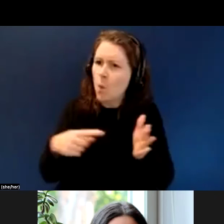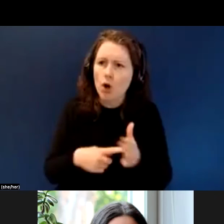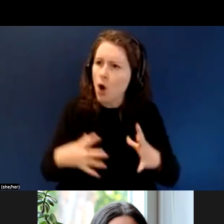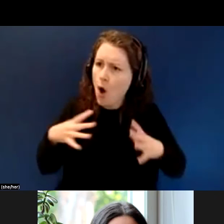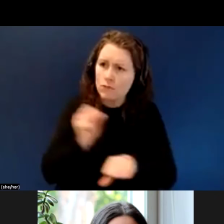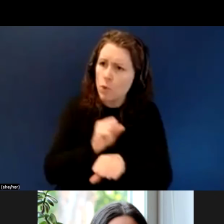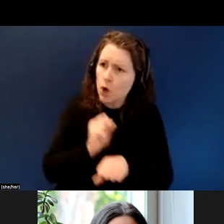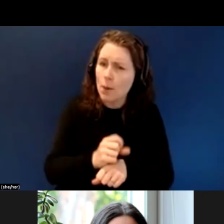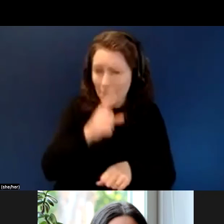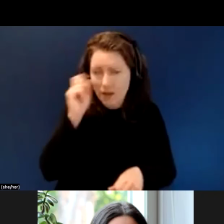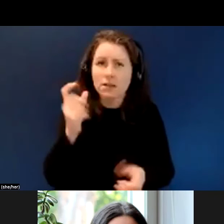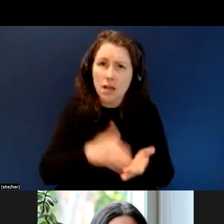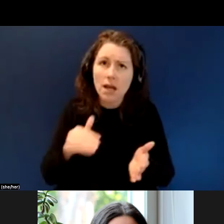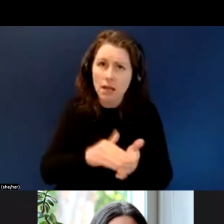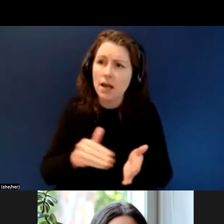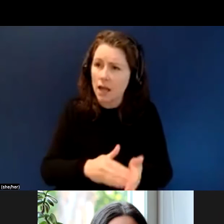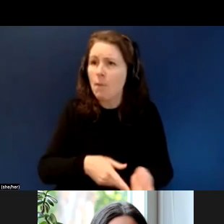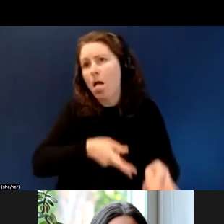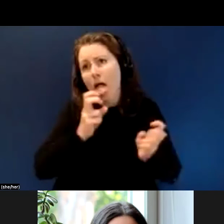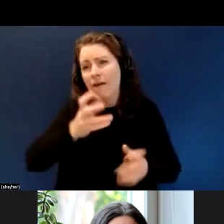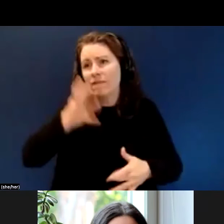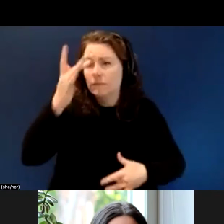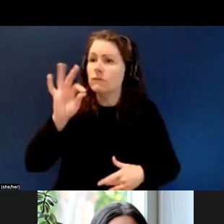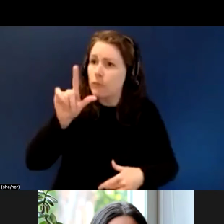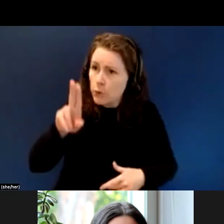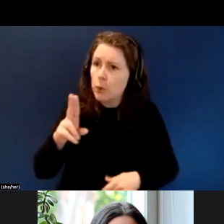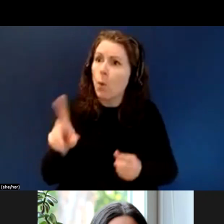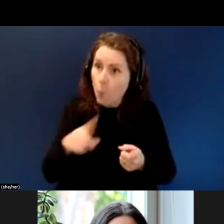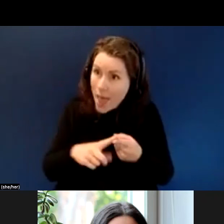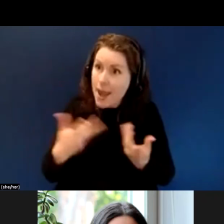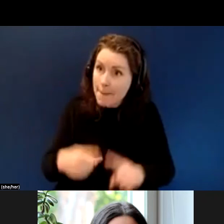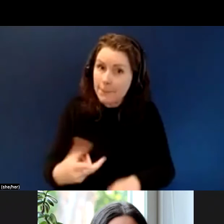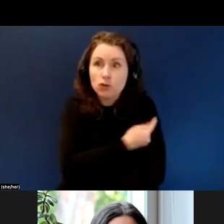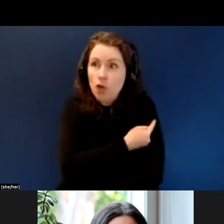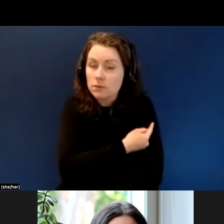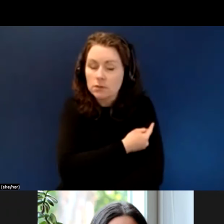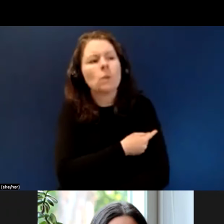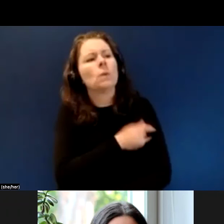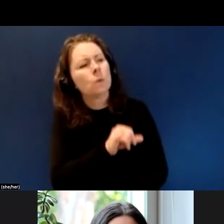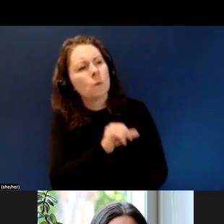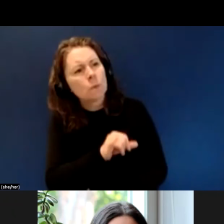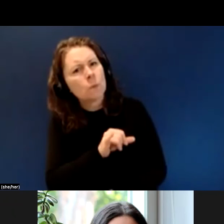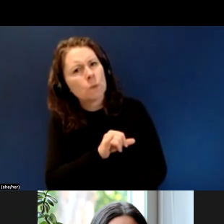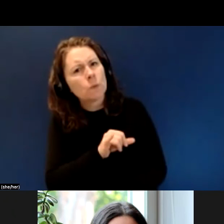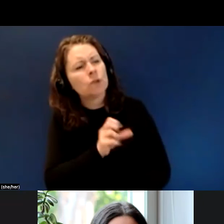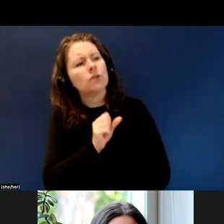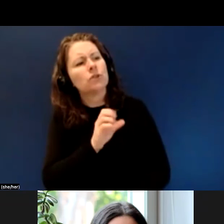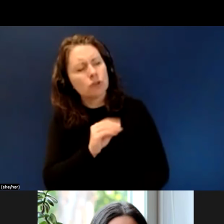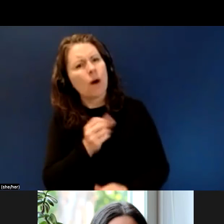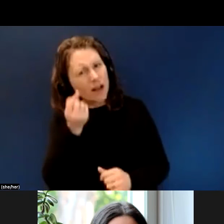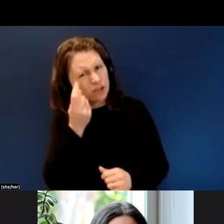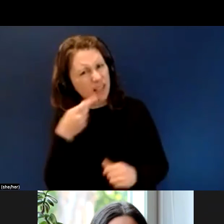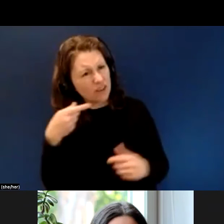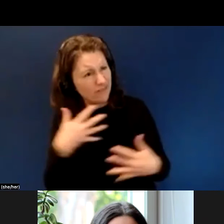work because I keep getting flu from the shot. And so you have to talk about the consequences of missing work for this guy and say, I